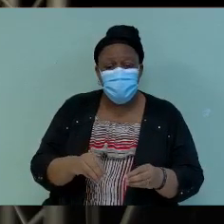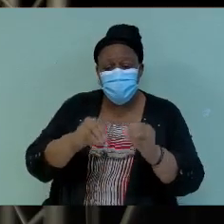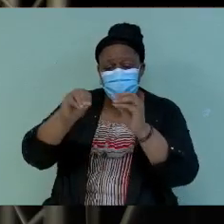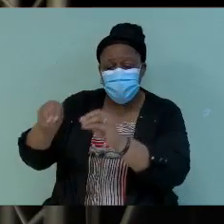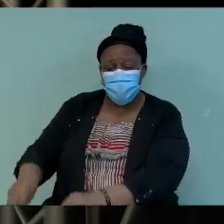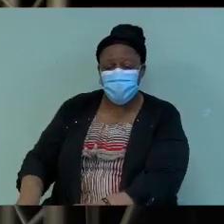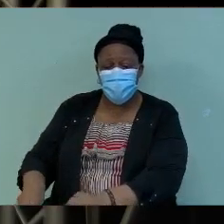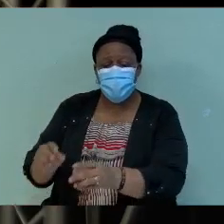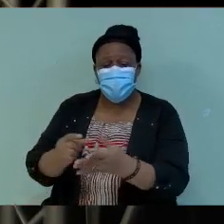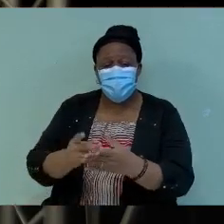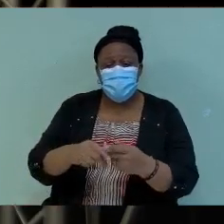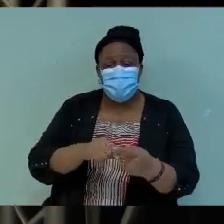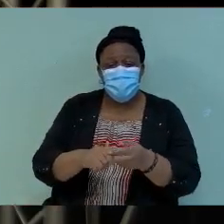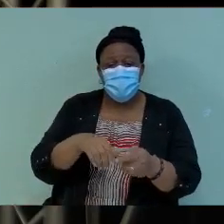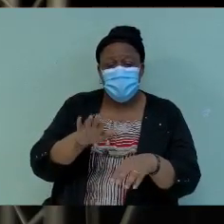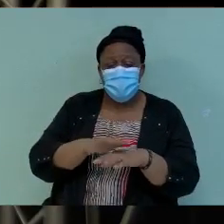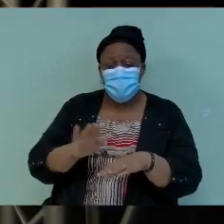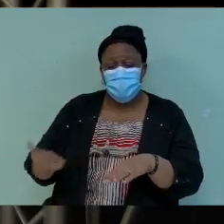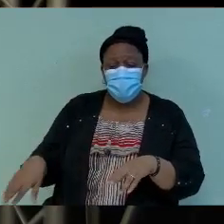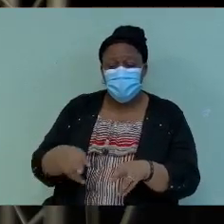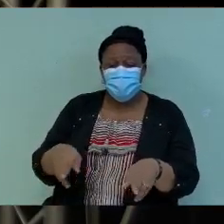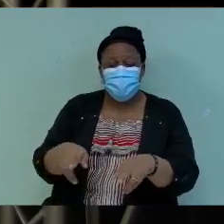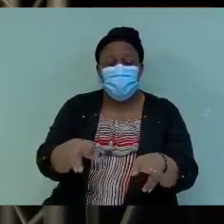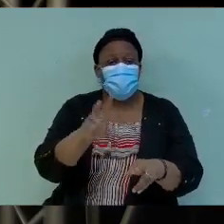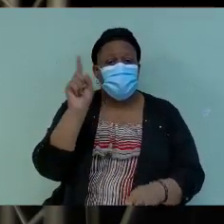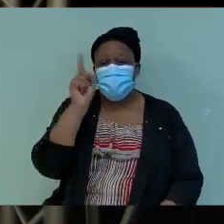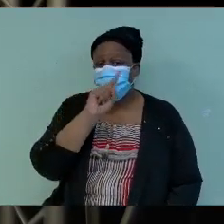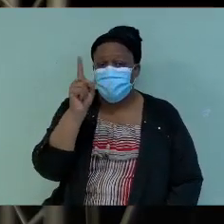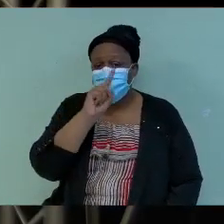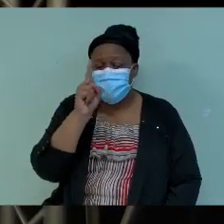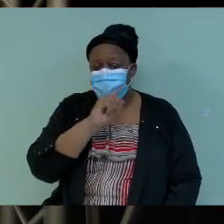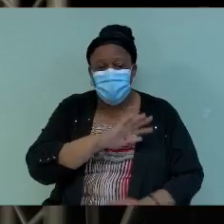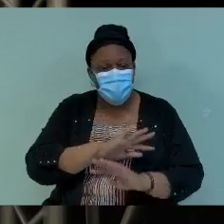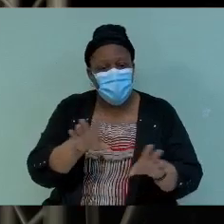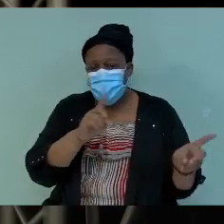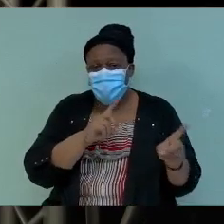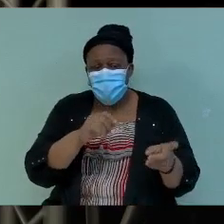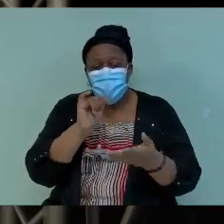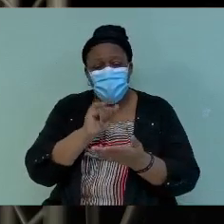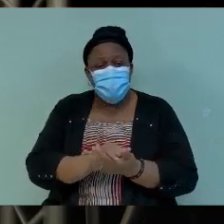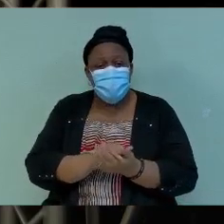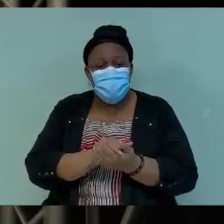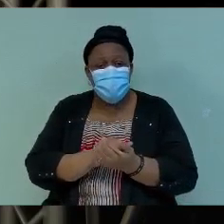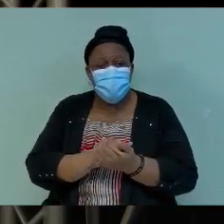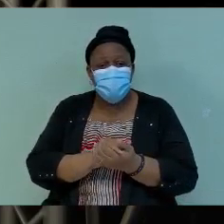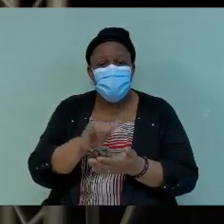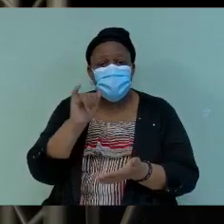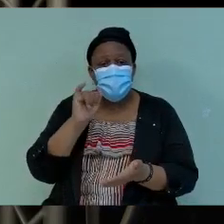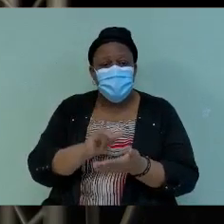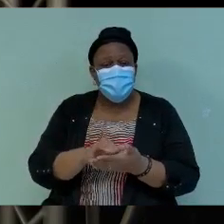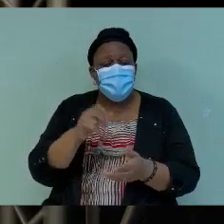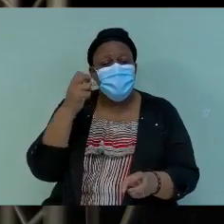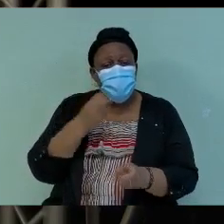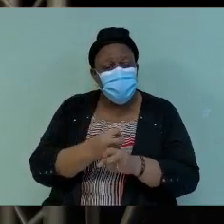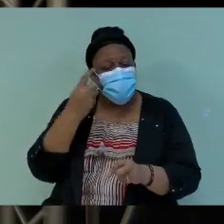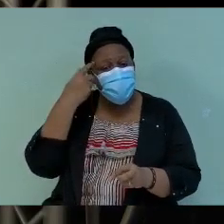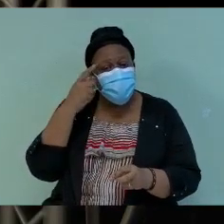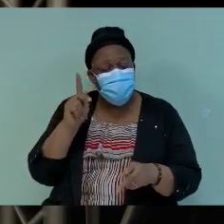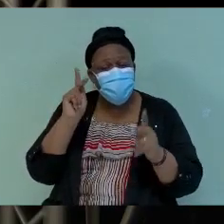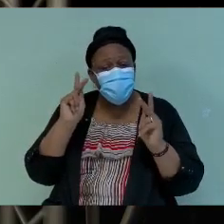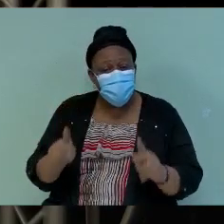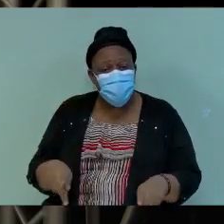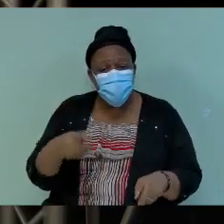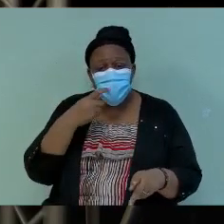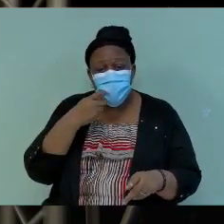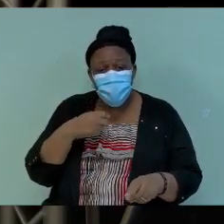you not to do that? It put additional stress and risk on the workers who are already doing a difficult